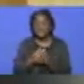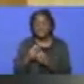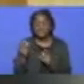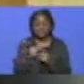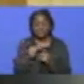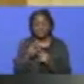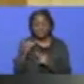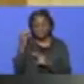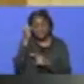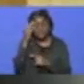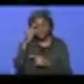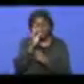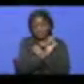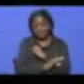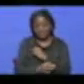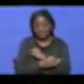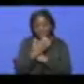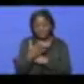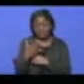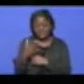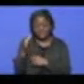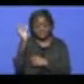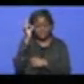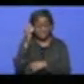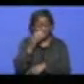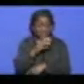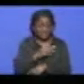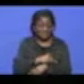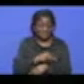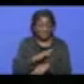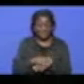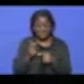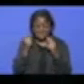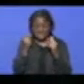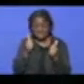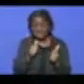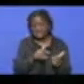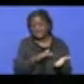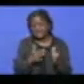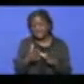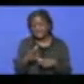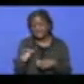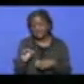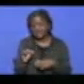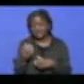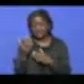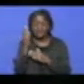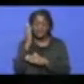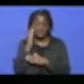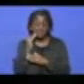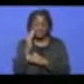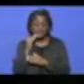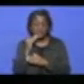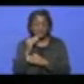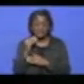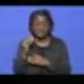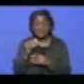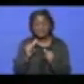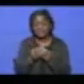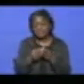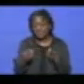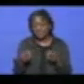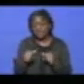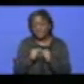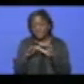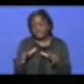Foreign Affairs, the Honourable Fred Mitchell, on the sudden death of veteran broadcaster and Minister of Social Services, Information and Broadcasting, the